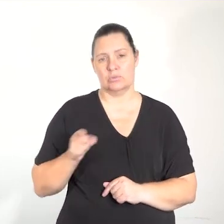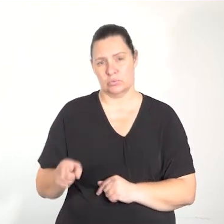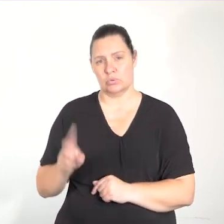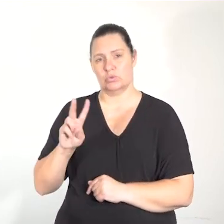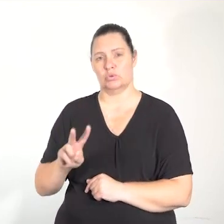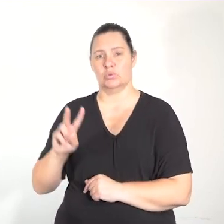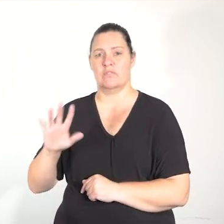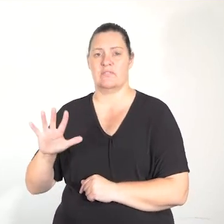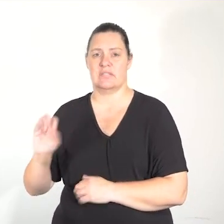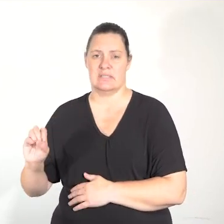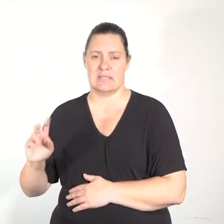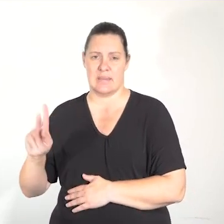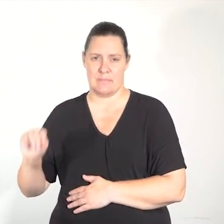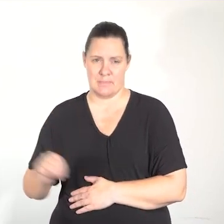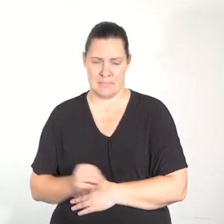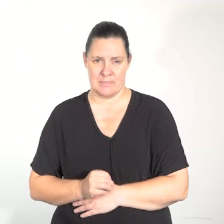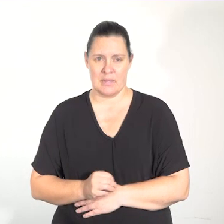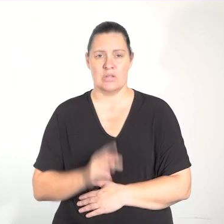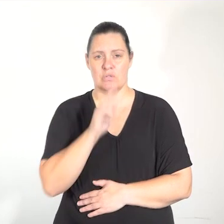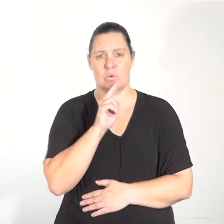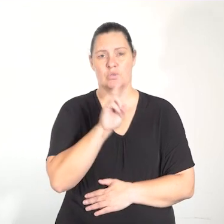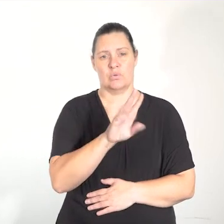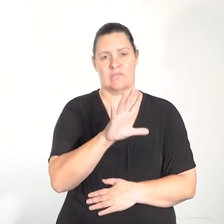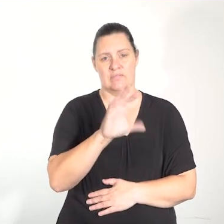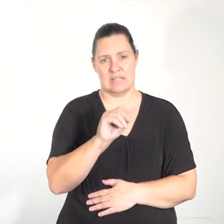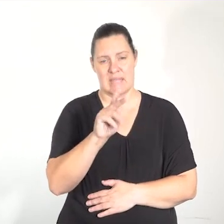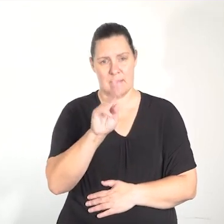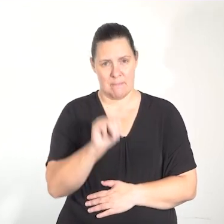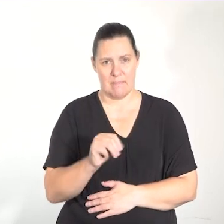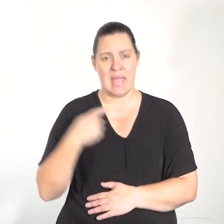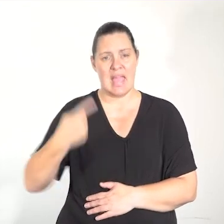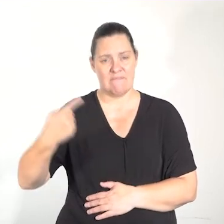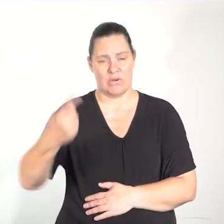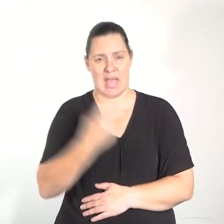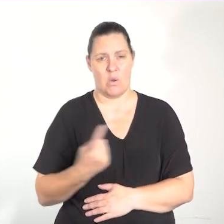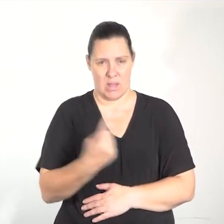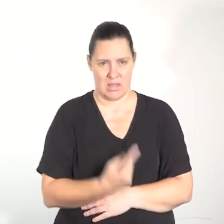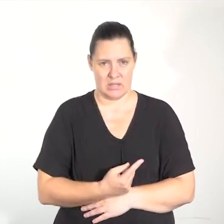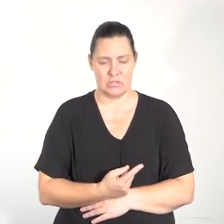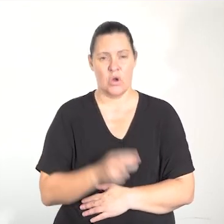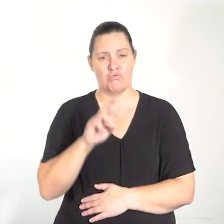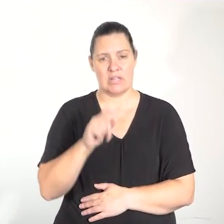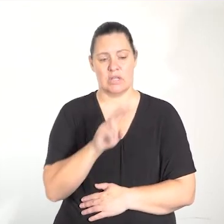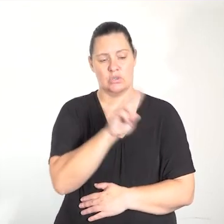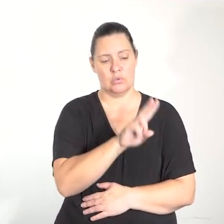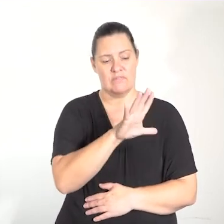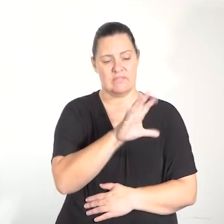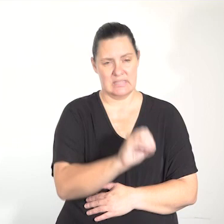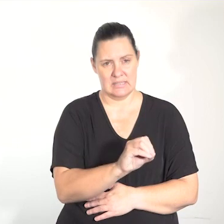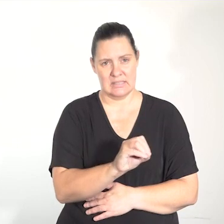is to 250 kilometers. That means 250 kilometers every hour. So our rate here is